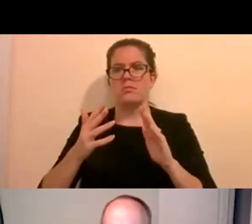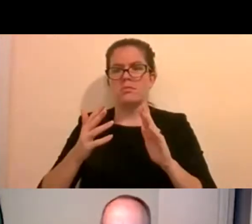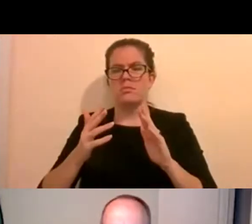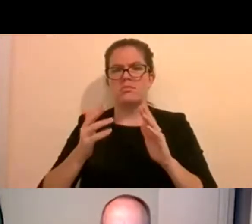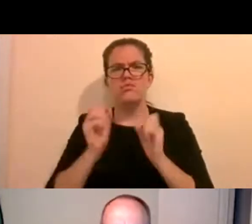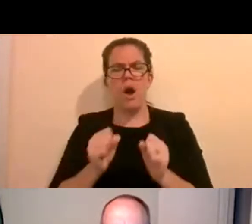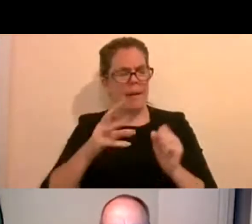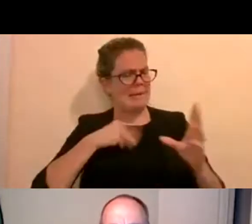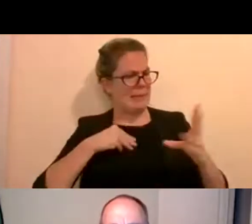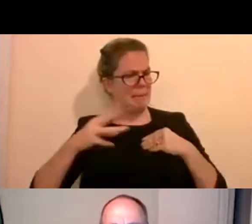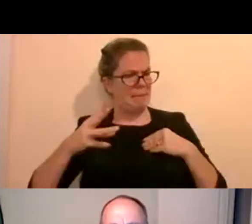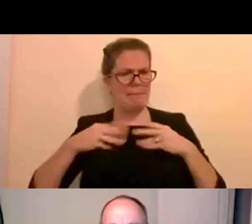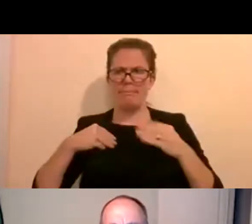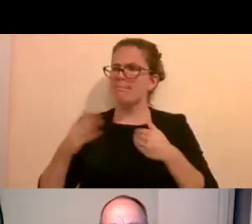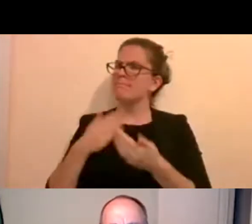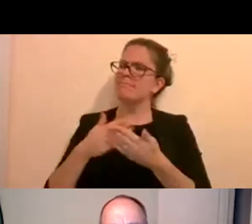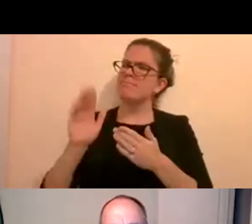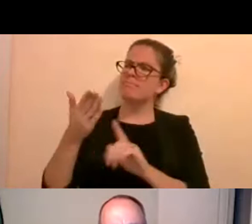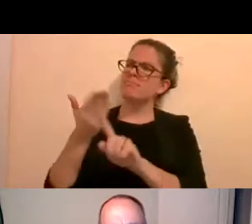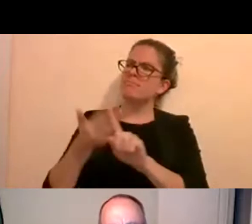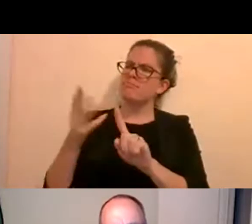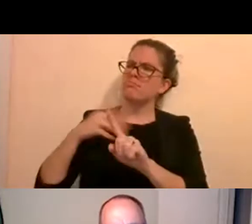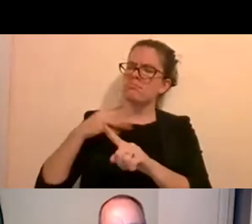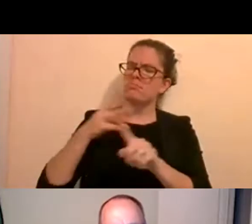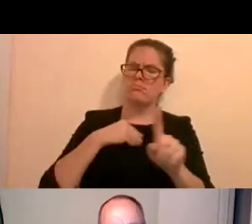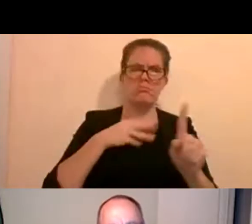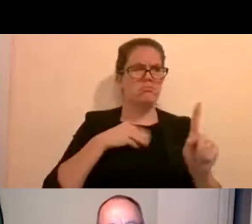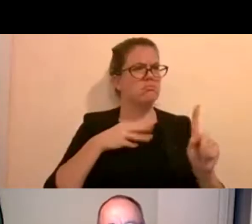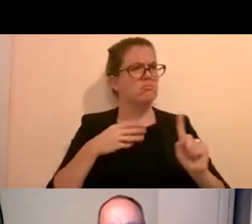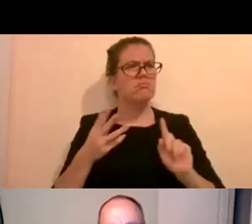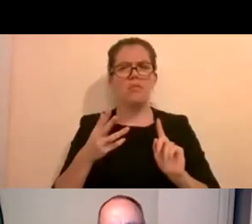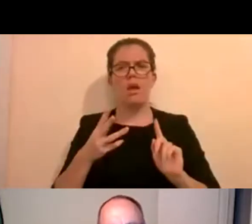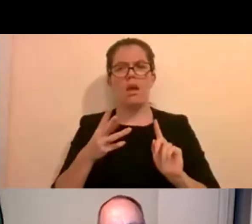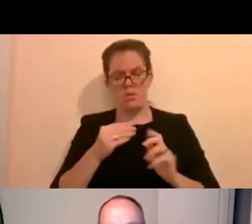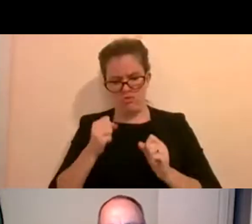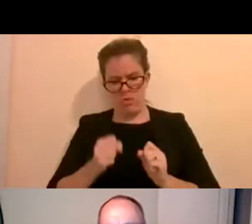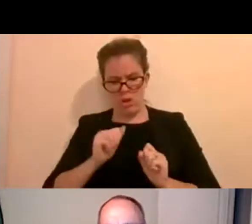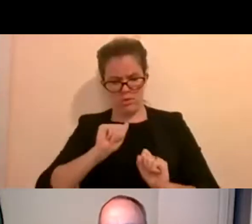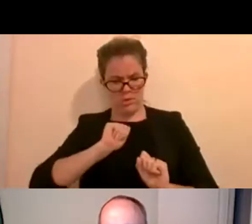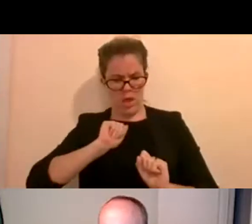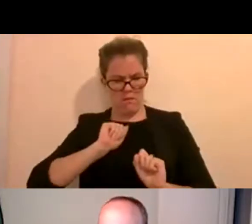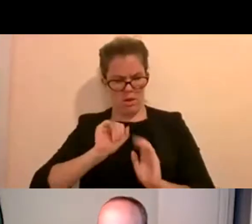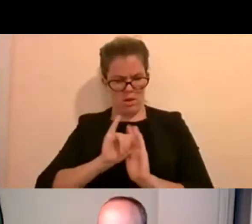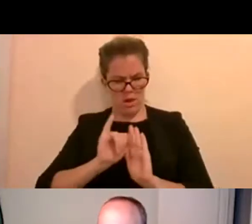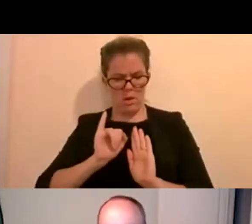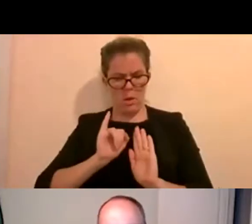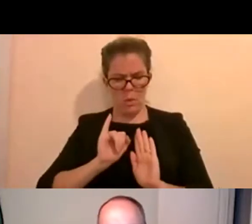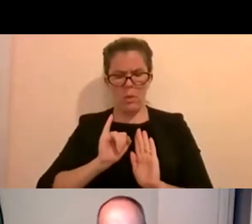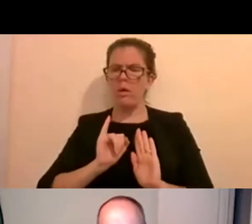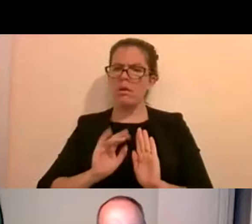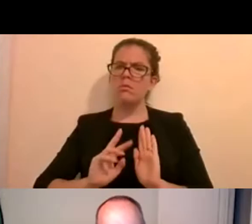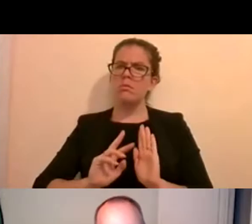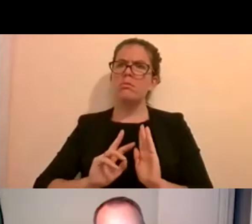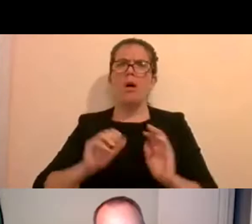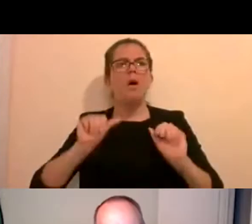accepting of that diversity, and a sense of self that allows for us to be very